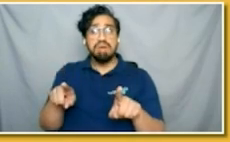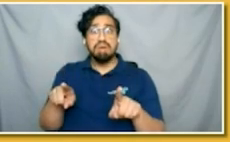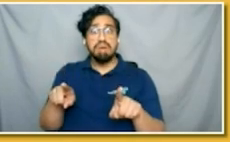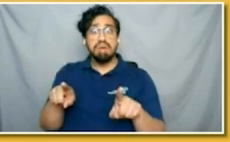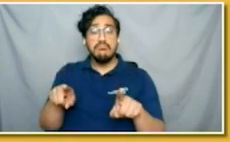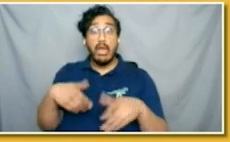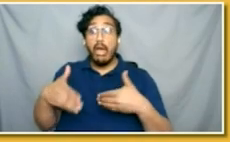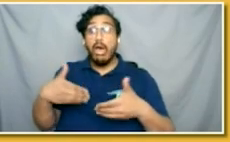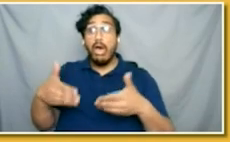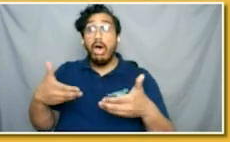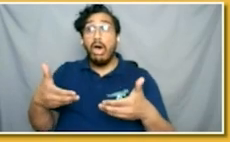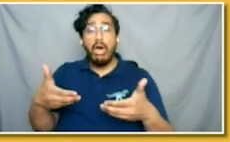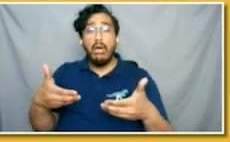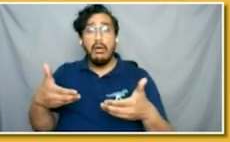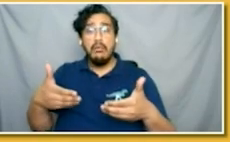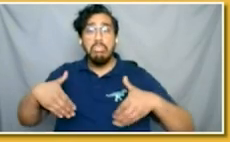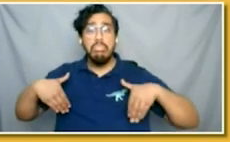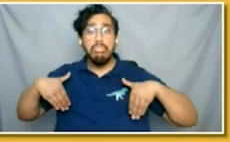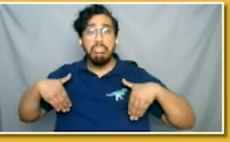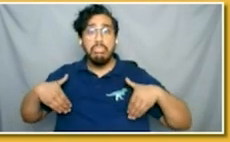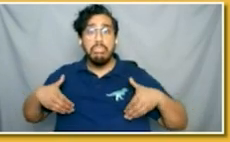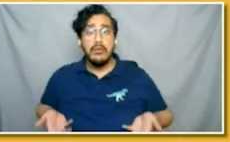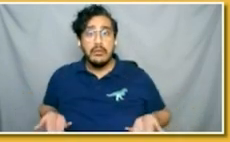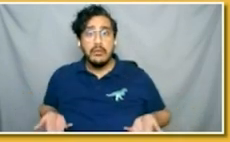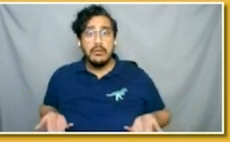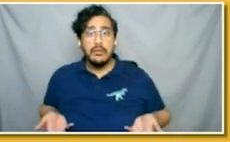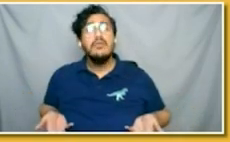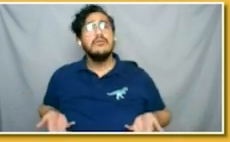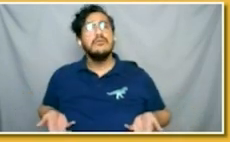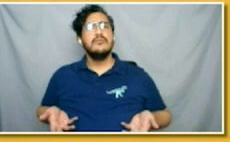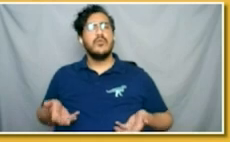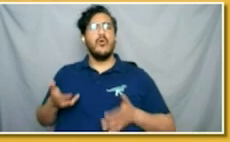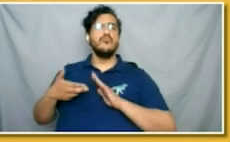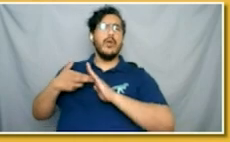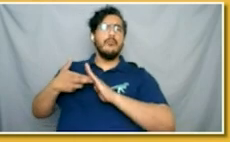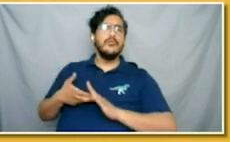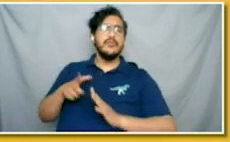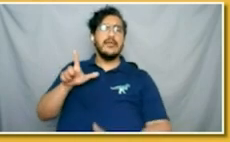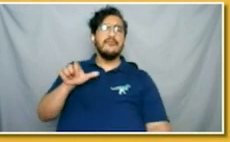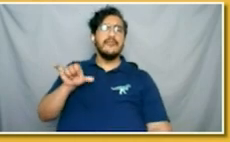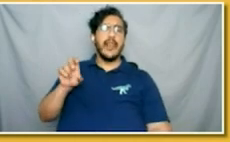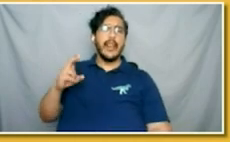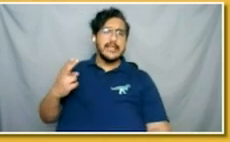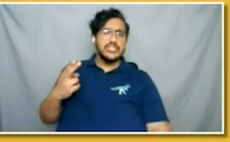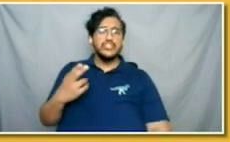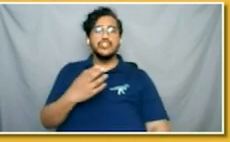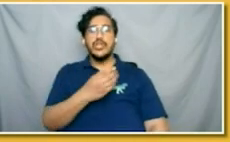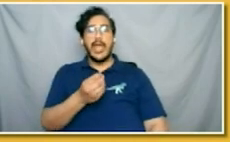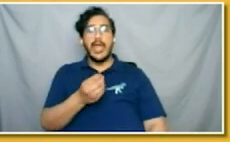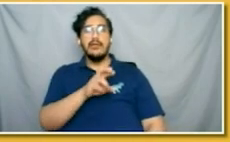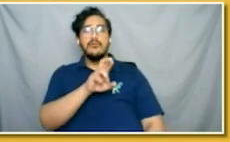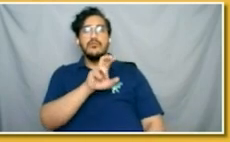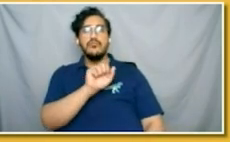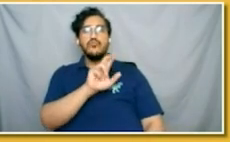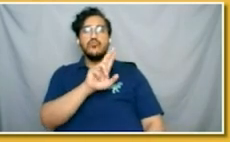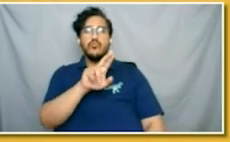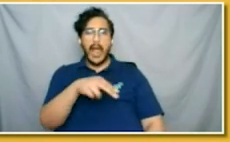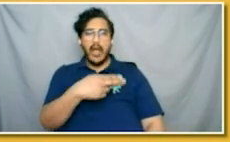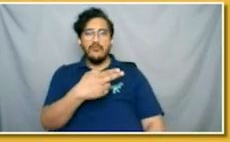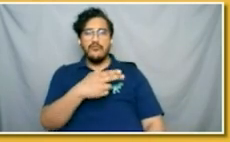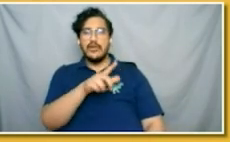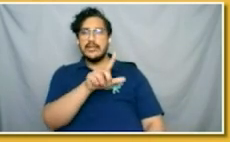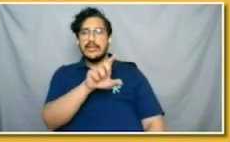as Representative Lynch pointed out and Ralph Nader pointed out, in there are these banking deserts. And